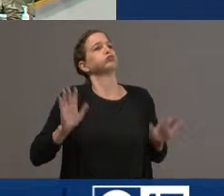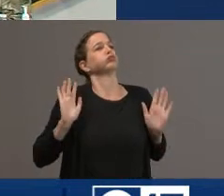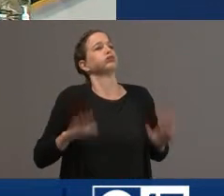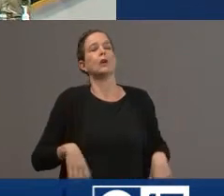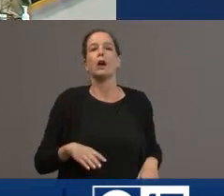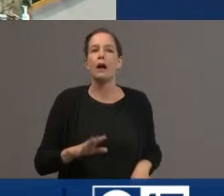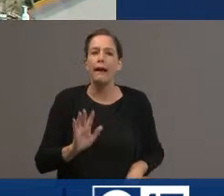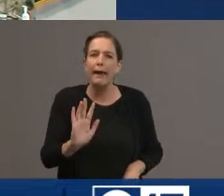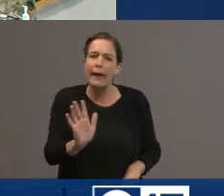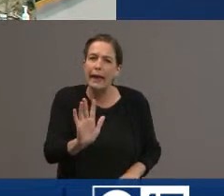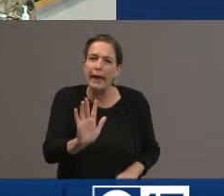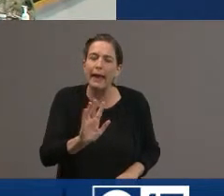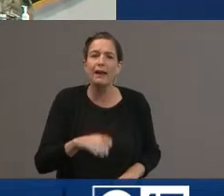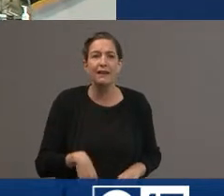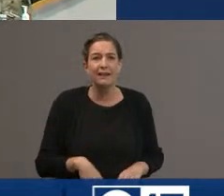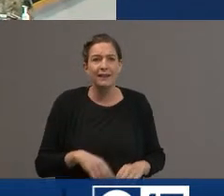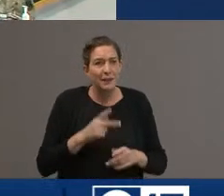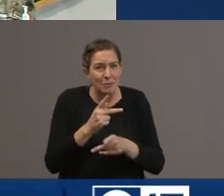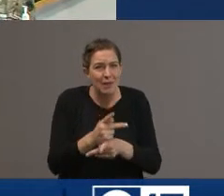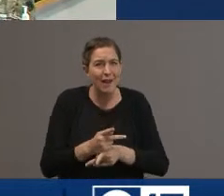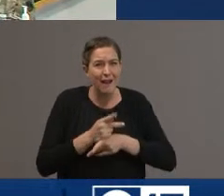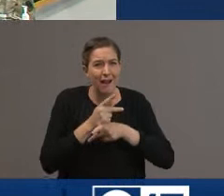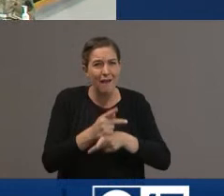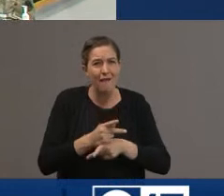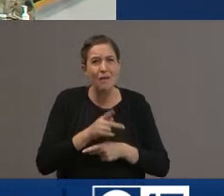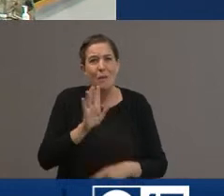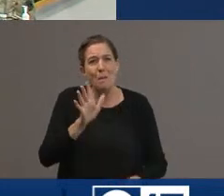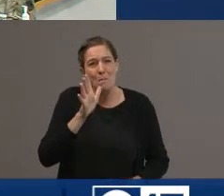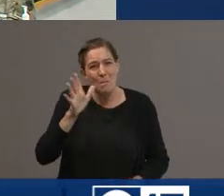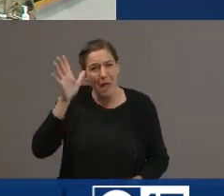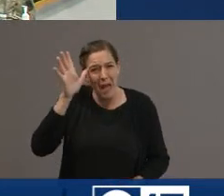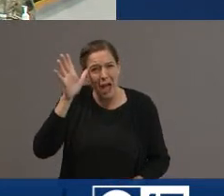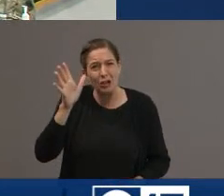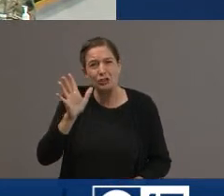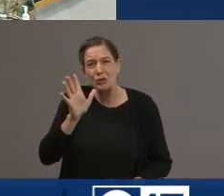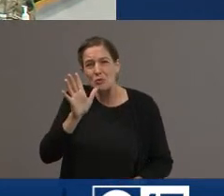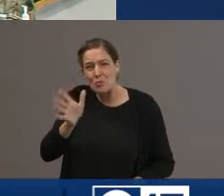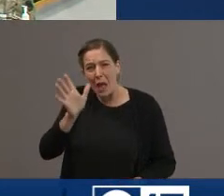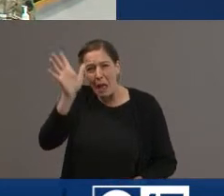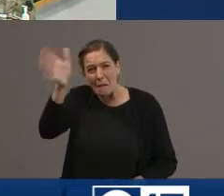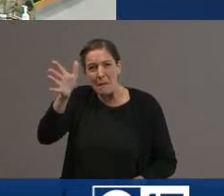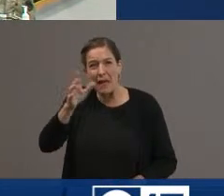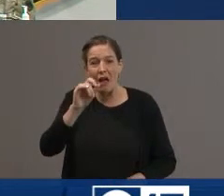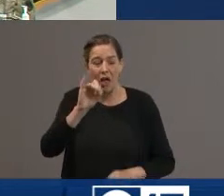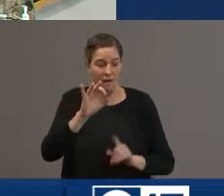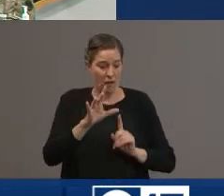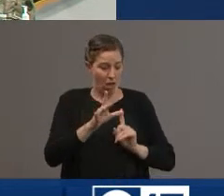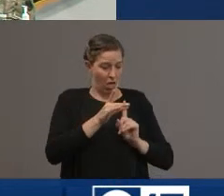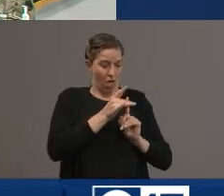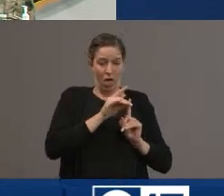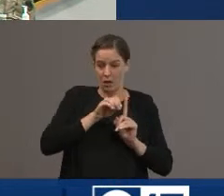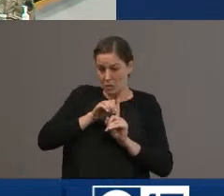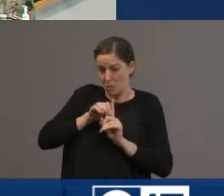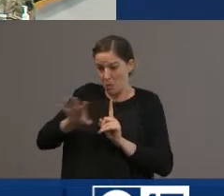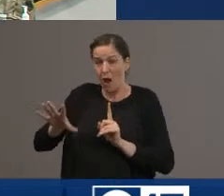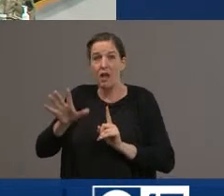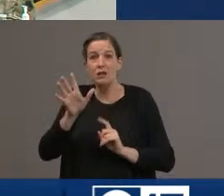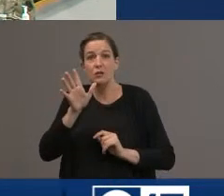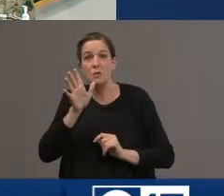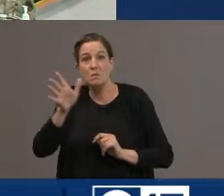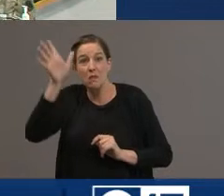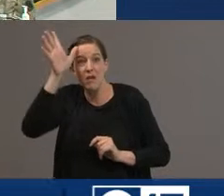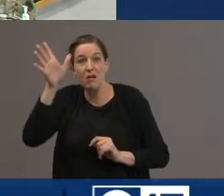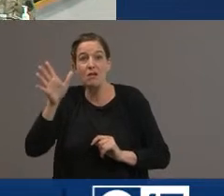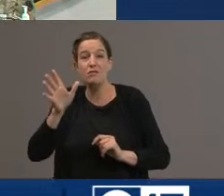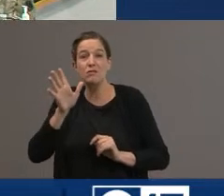parents and grandparents are not invincible. And you can make a real difference in slowing the